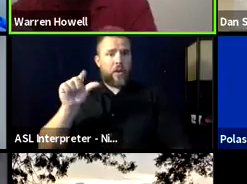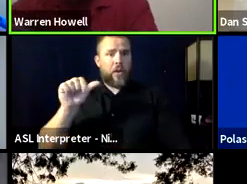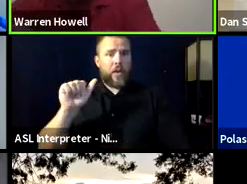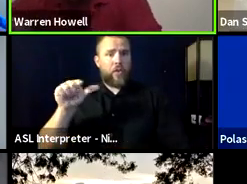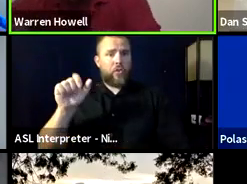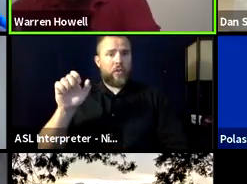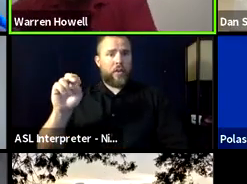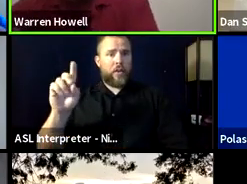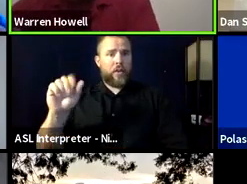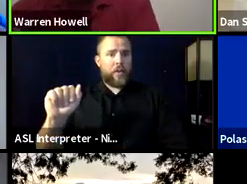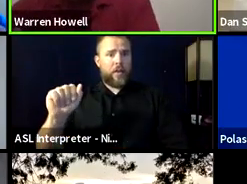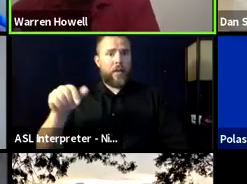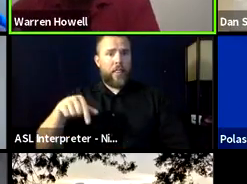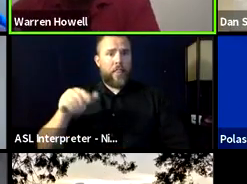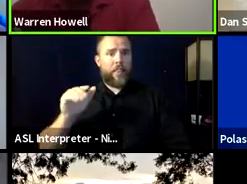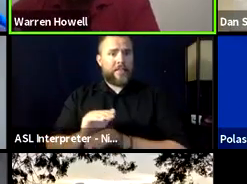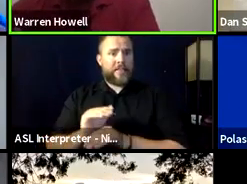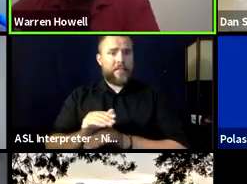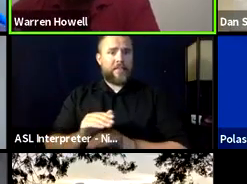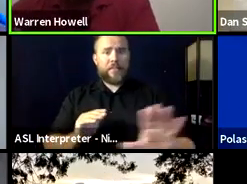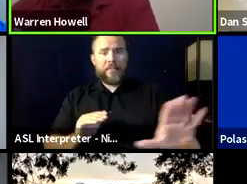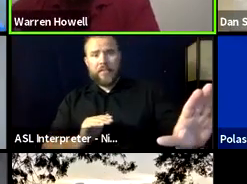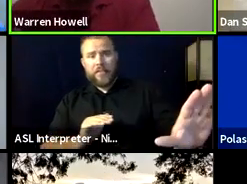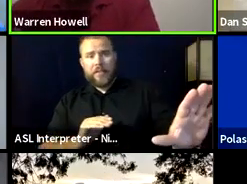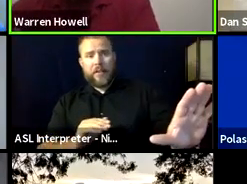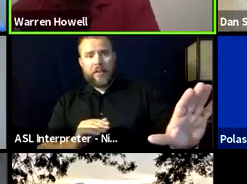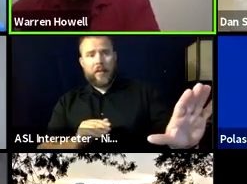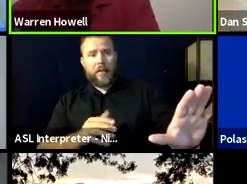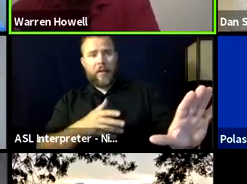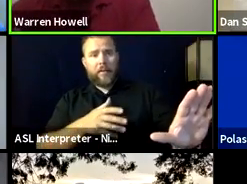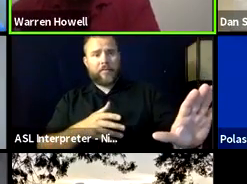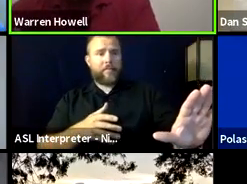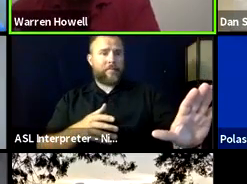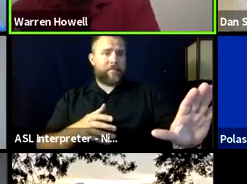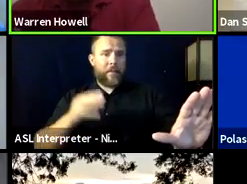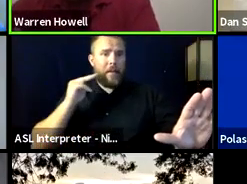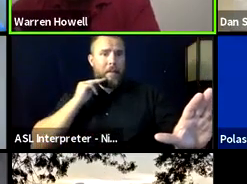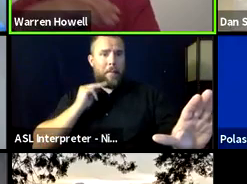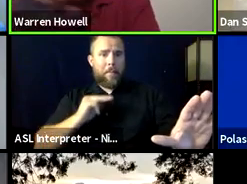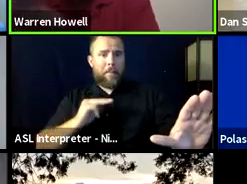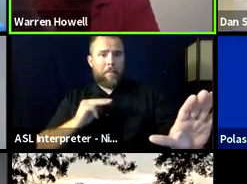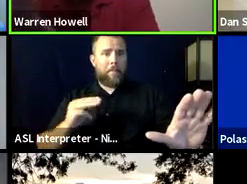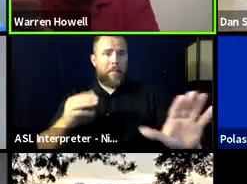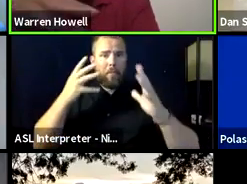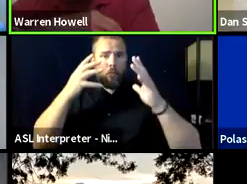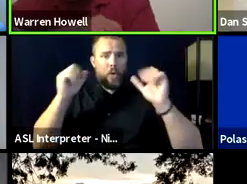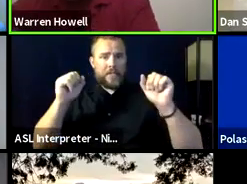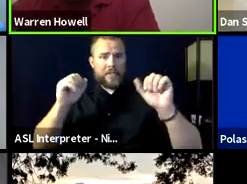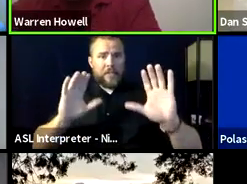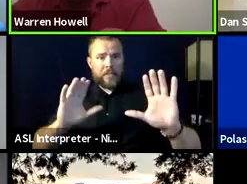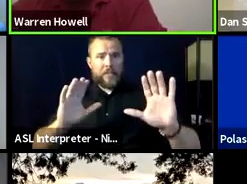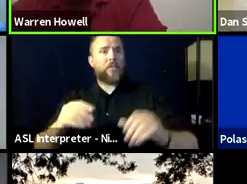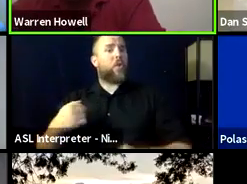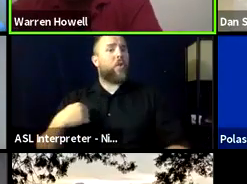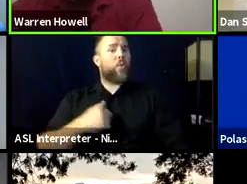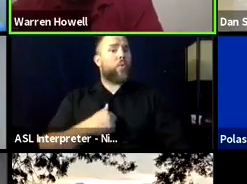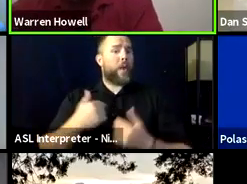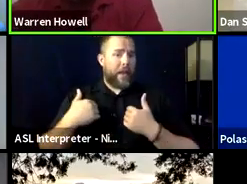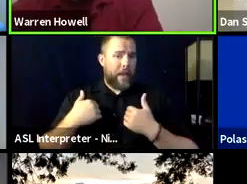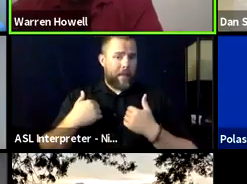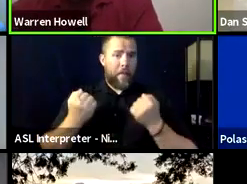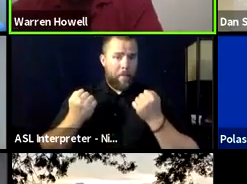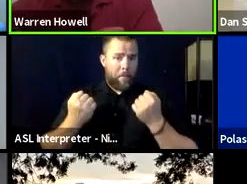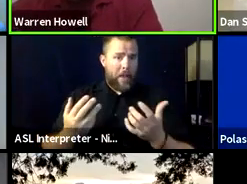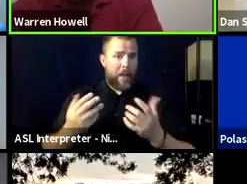Madam President, before you go there, could you make an announcement based on the number of people that are